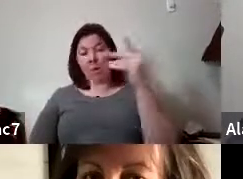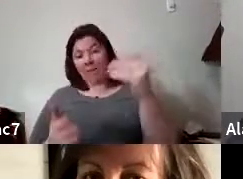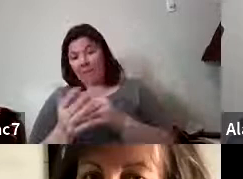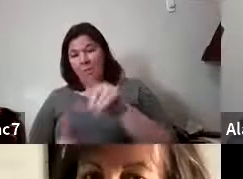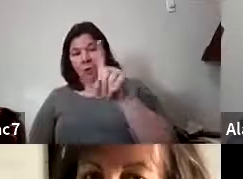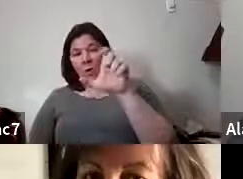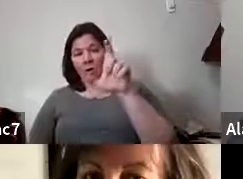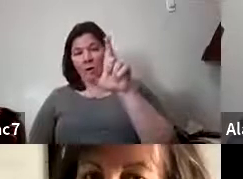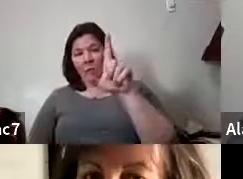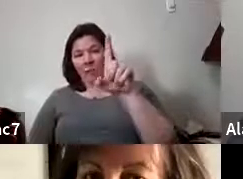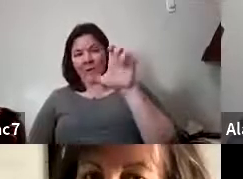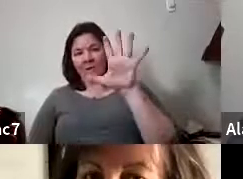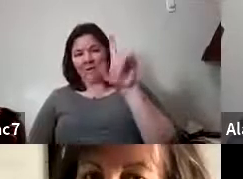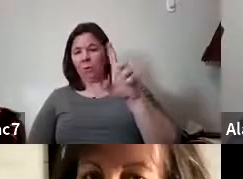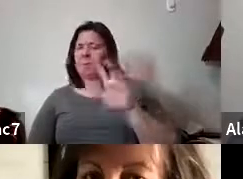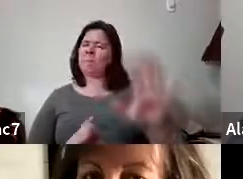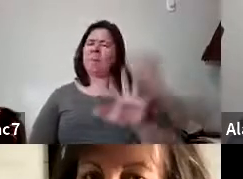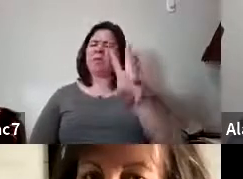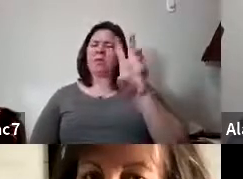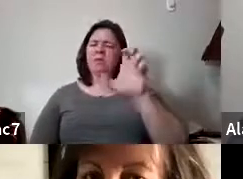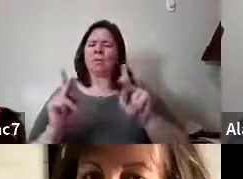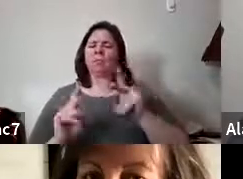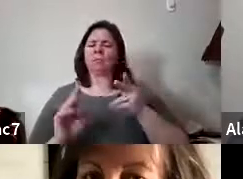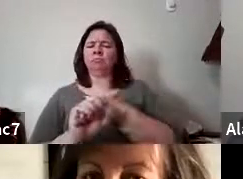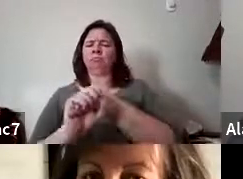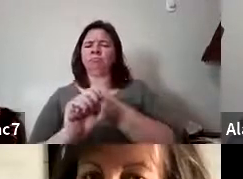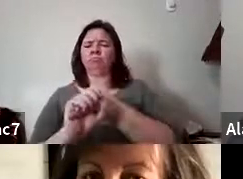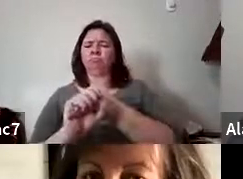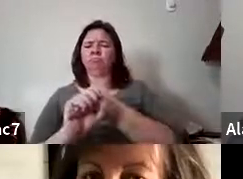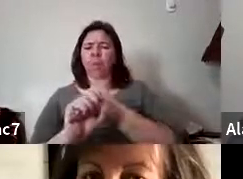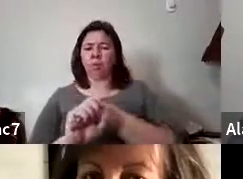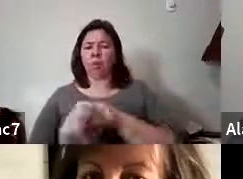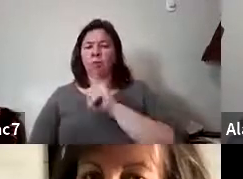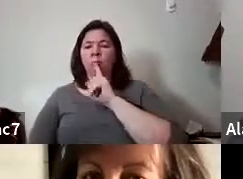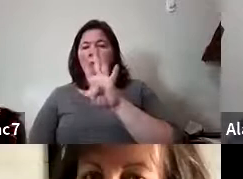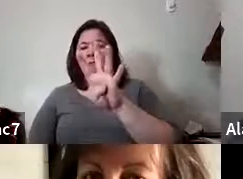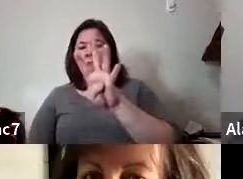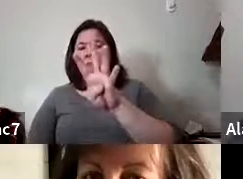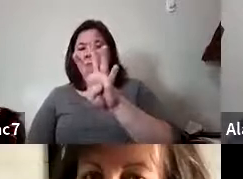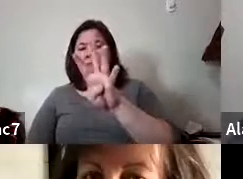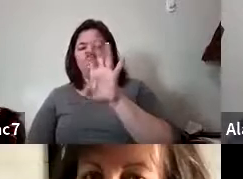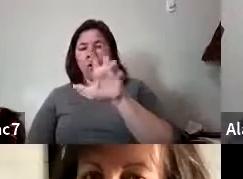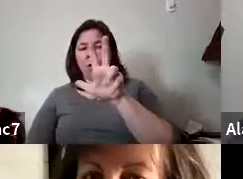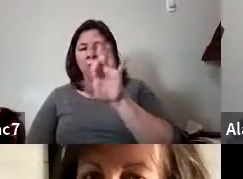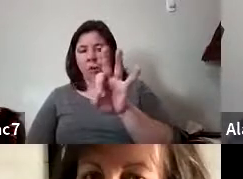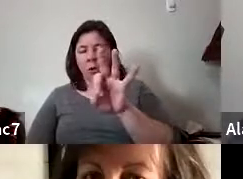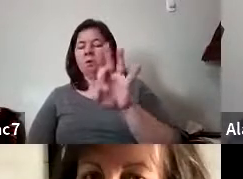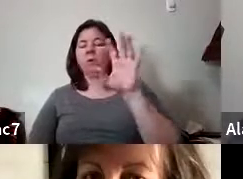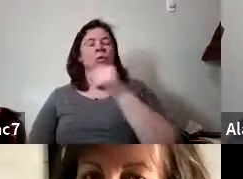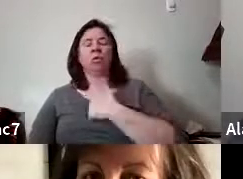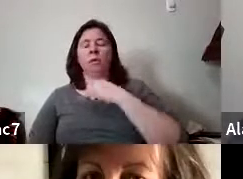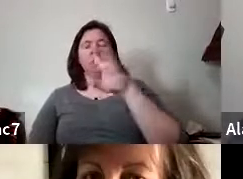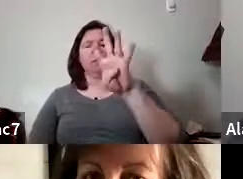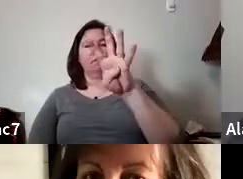401,151. So I had said about 600. I was in error. It's actually 431 in total up to this